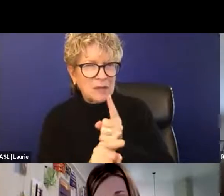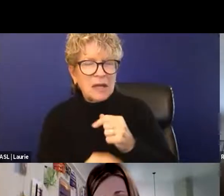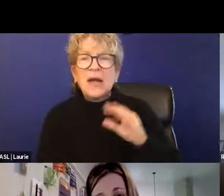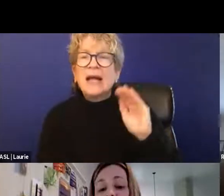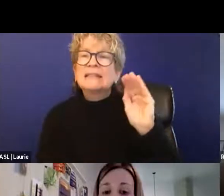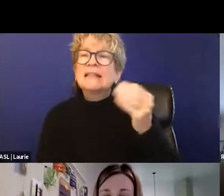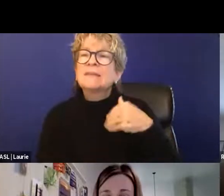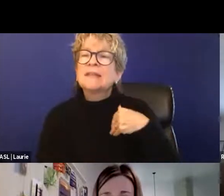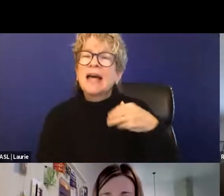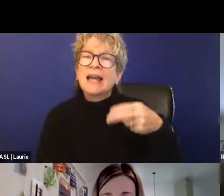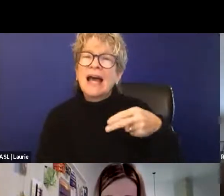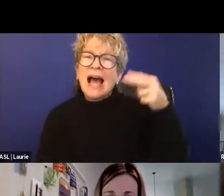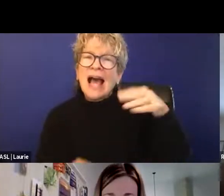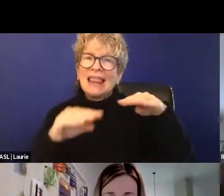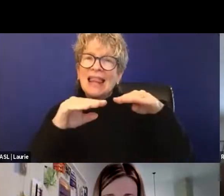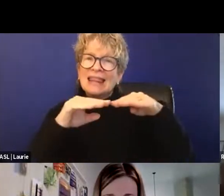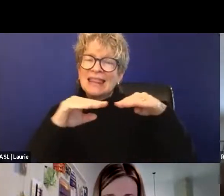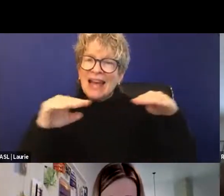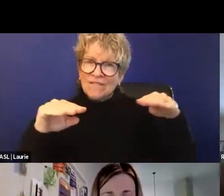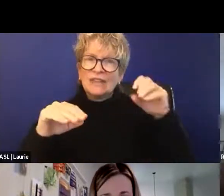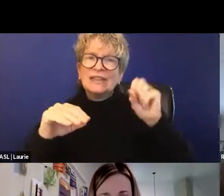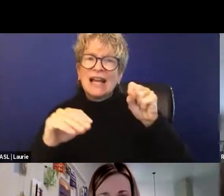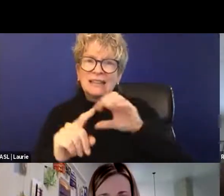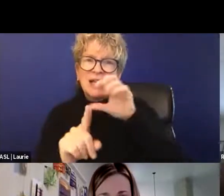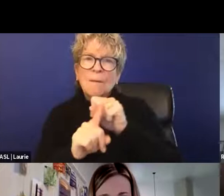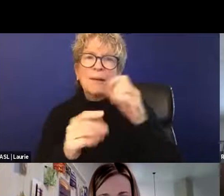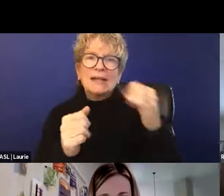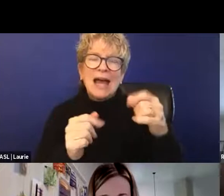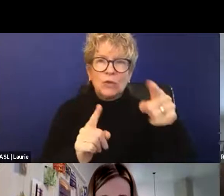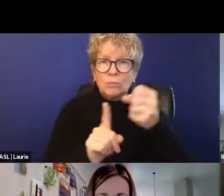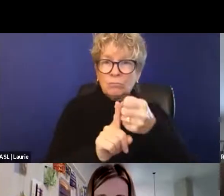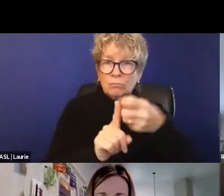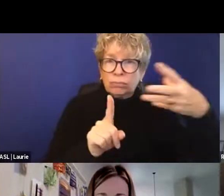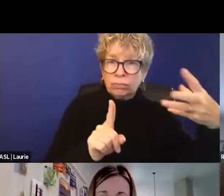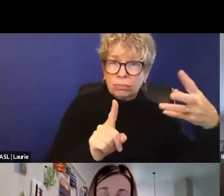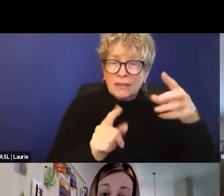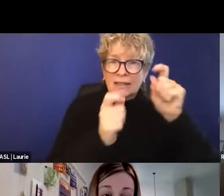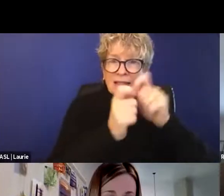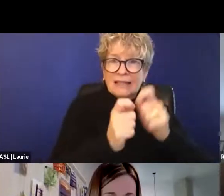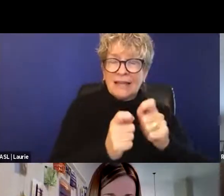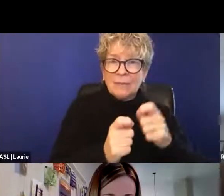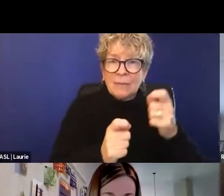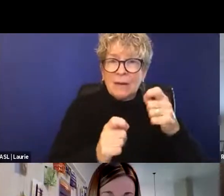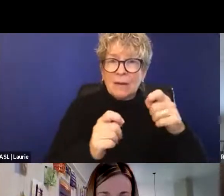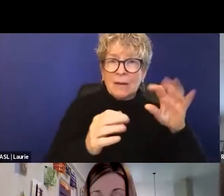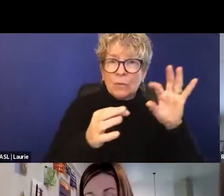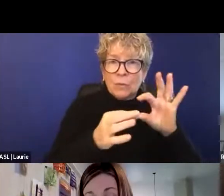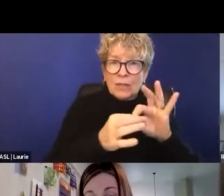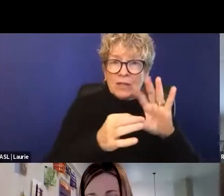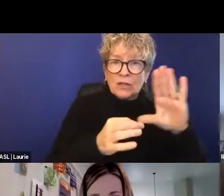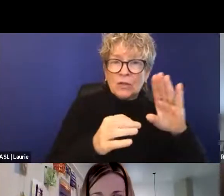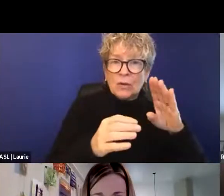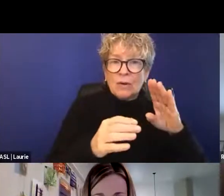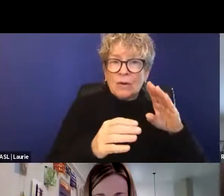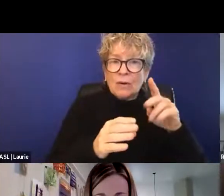a high level, it's capturing it and you're adding more detail based on your professional experience. Is that? Yeah, and it would be helpful for me if you wouldn't